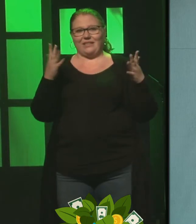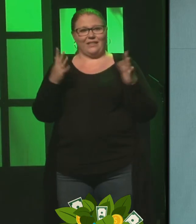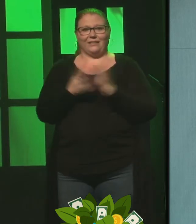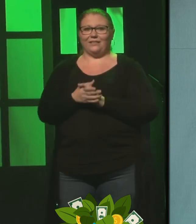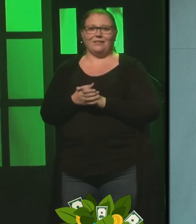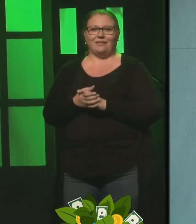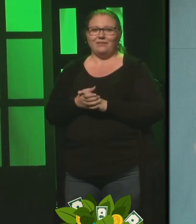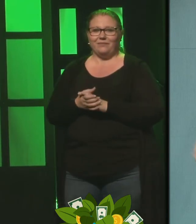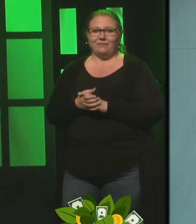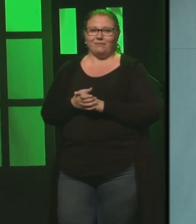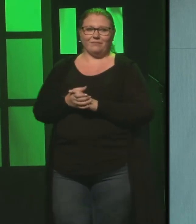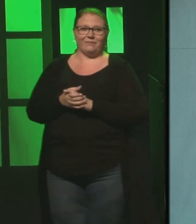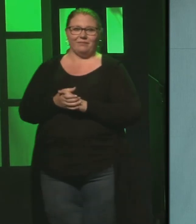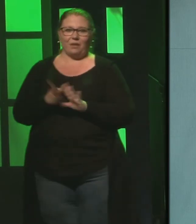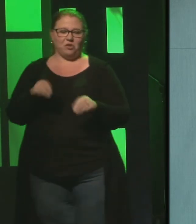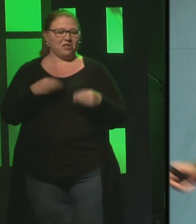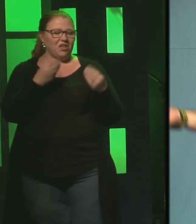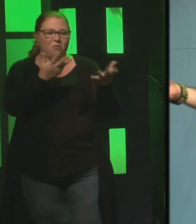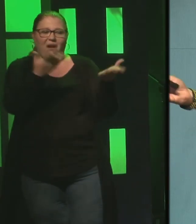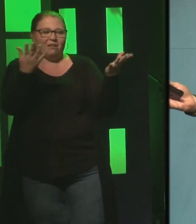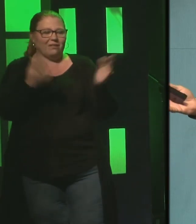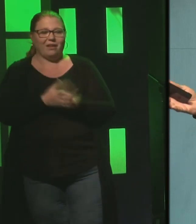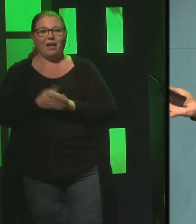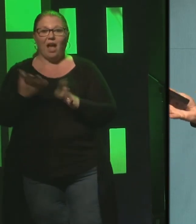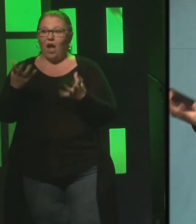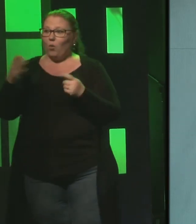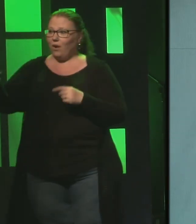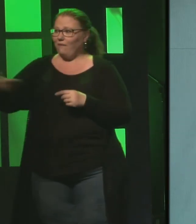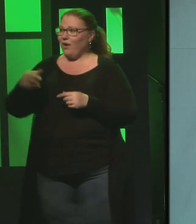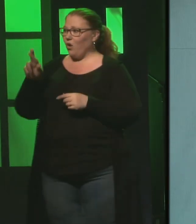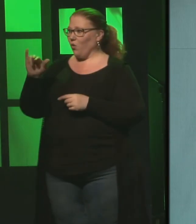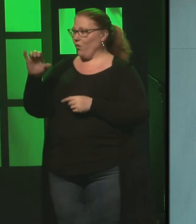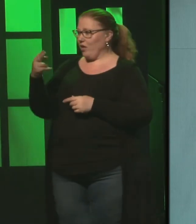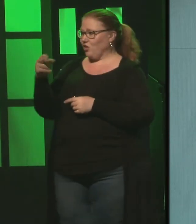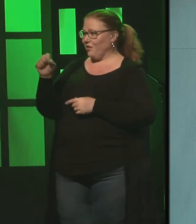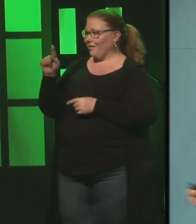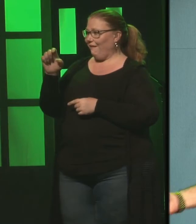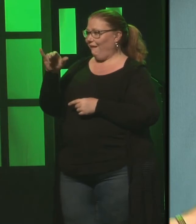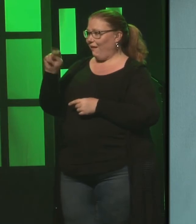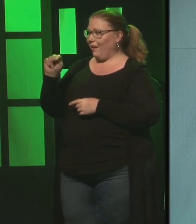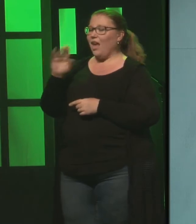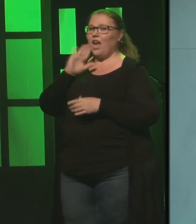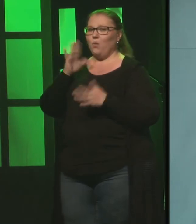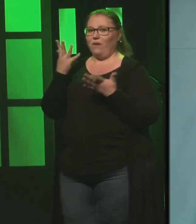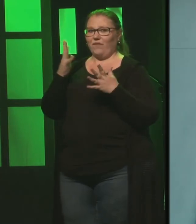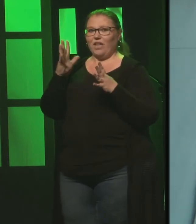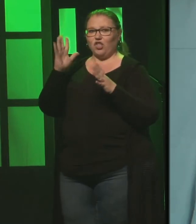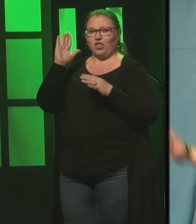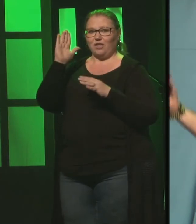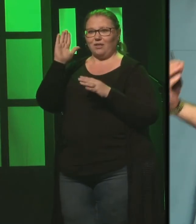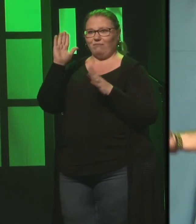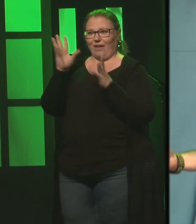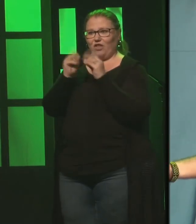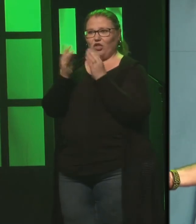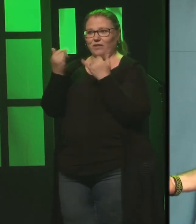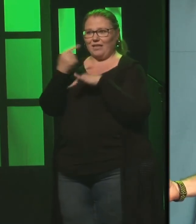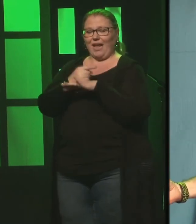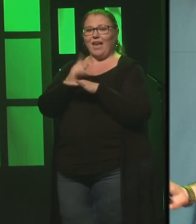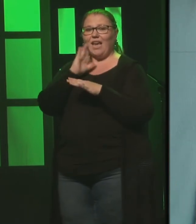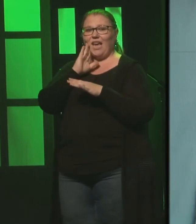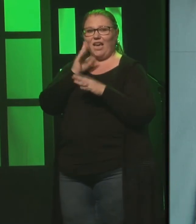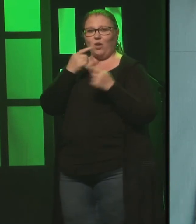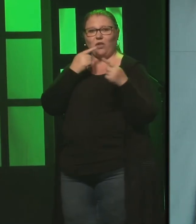just conduit for generosity. Now, I want to invite Rich Stein. Rich is going to come up and close us out today. And he's going to share his